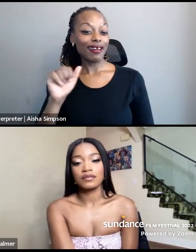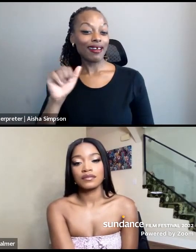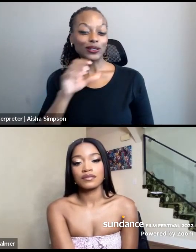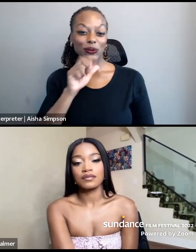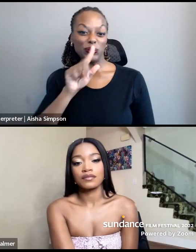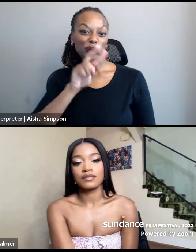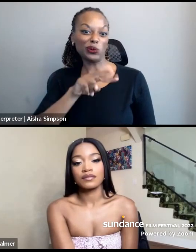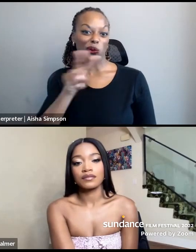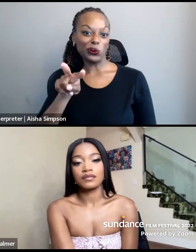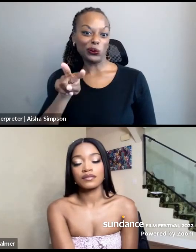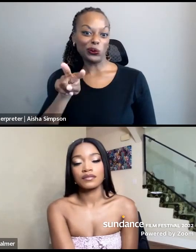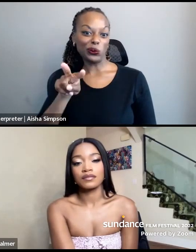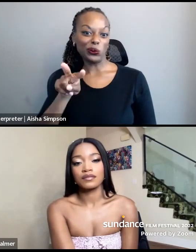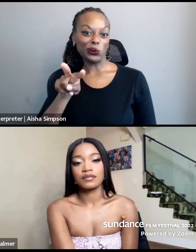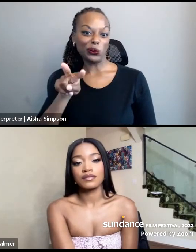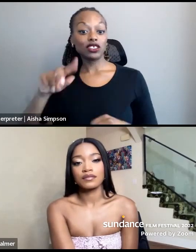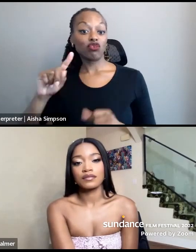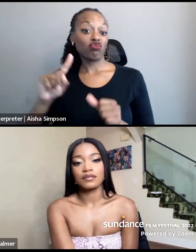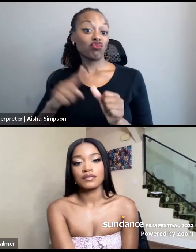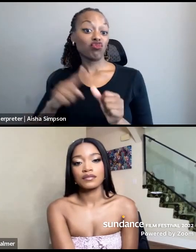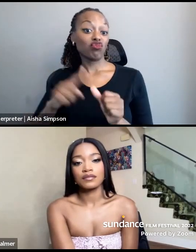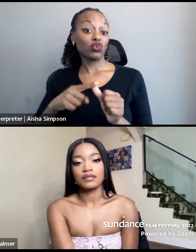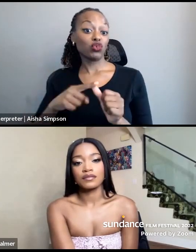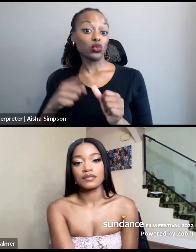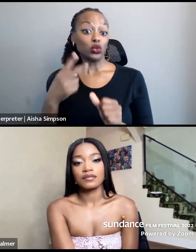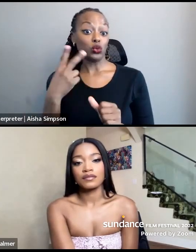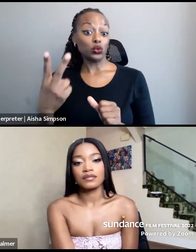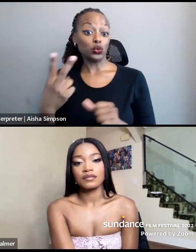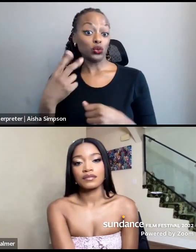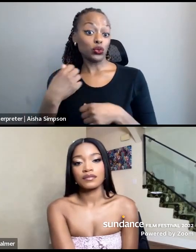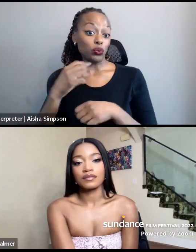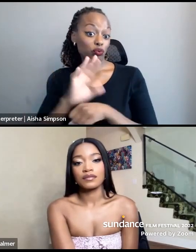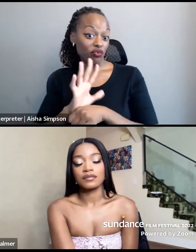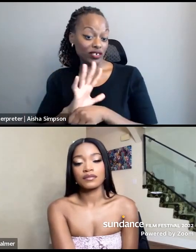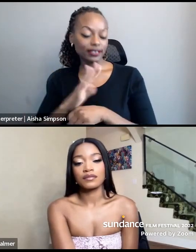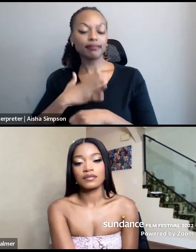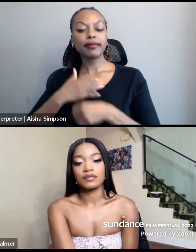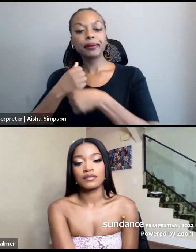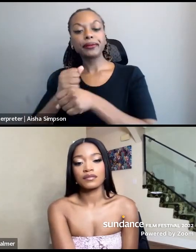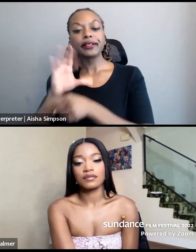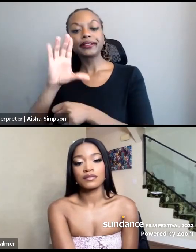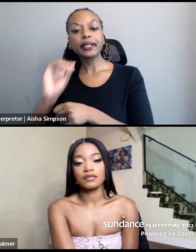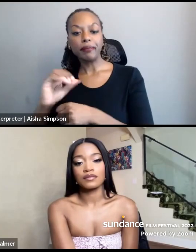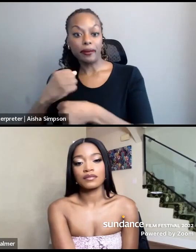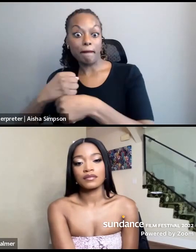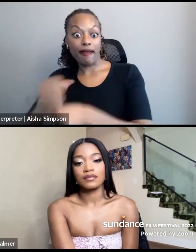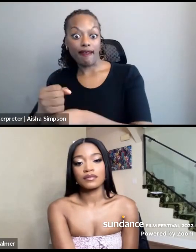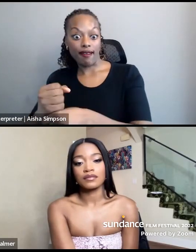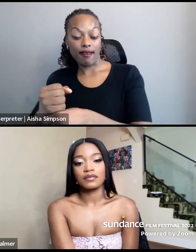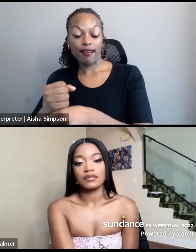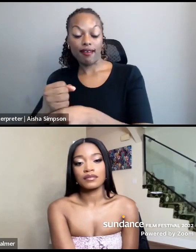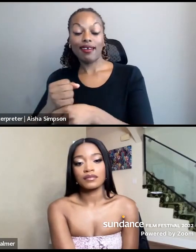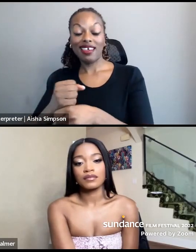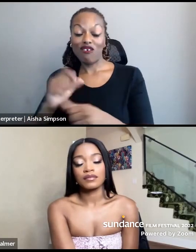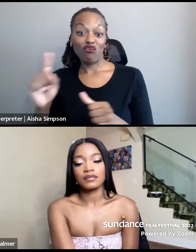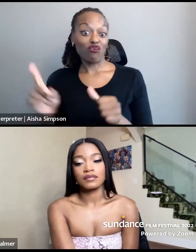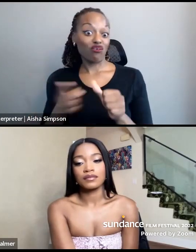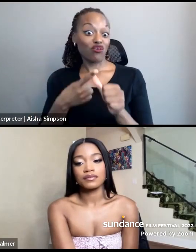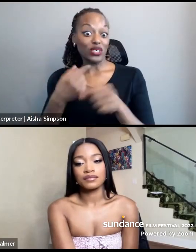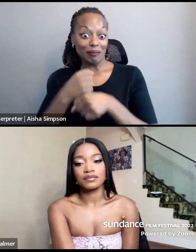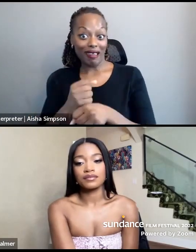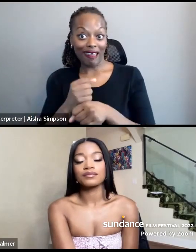that my production company made, and we made them both during during the pandemic that we're still in.